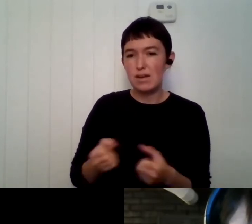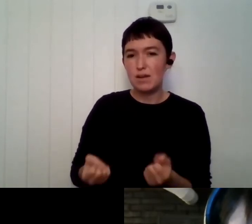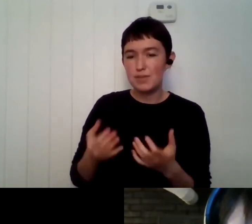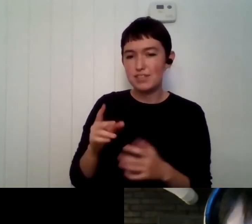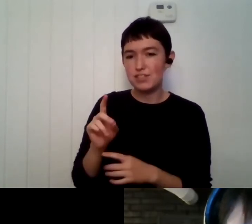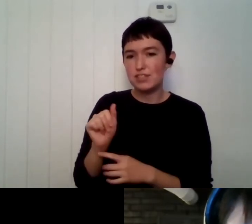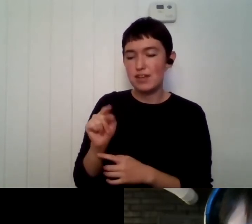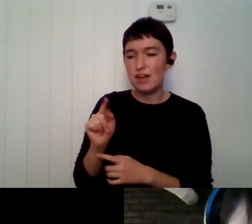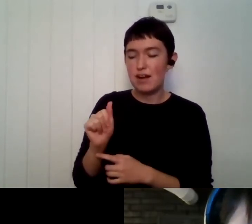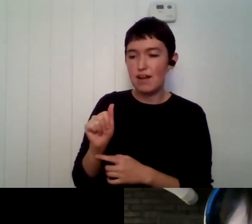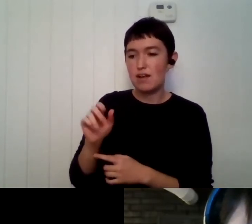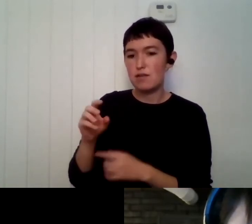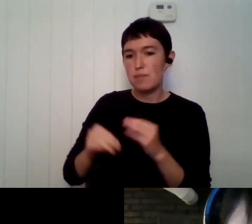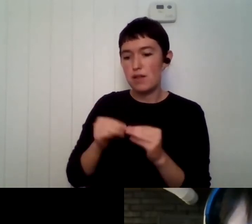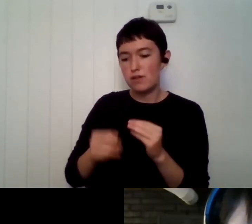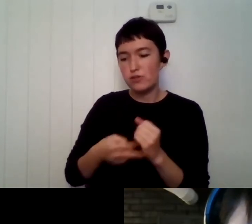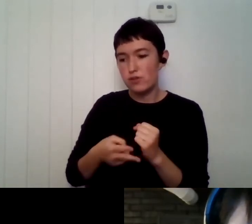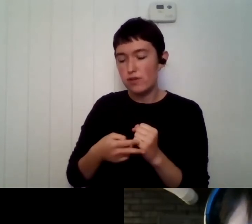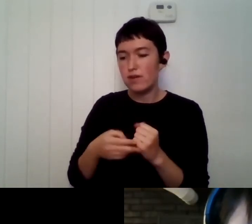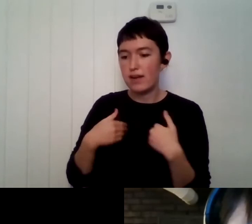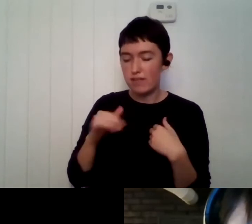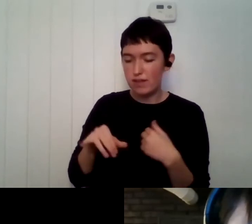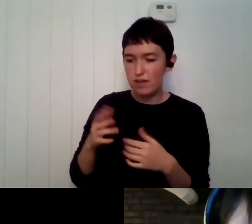got that one. We got that one.